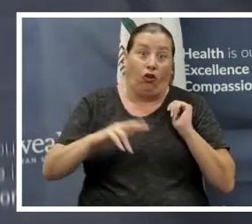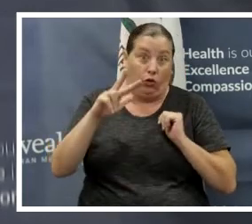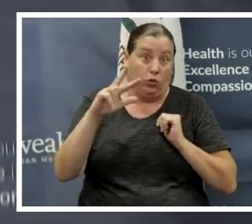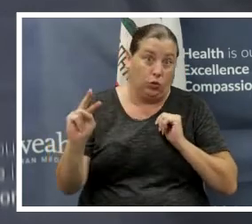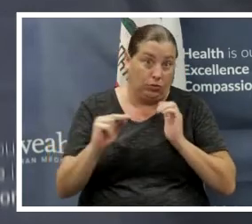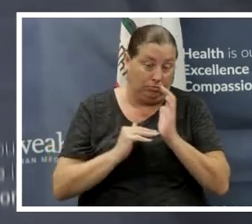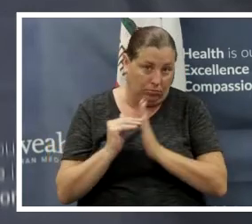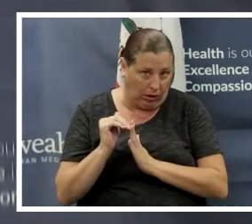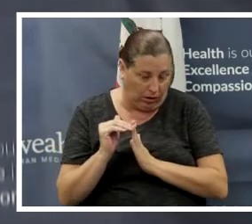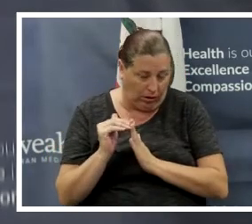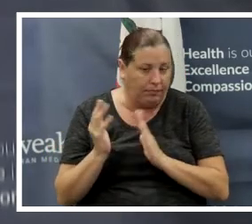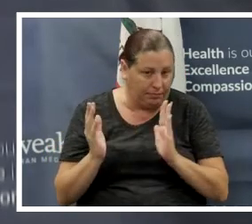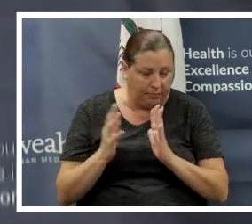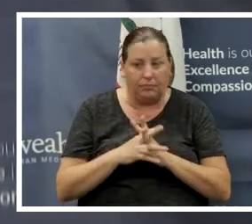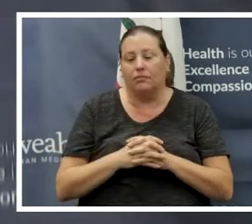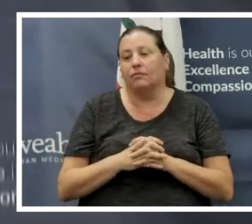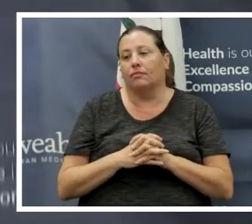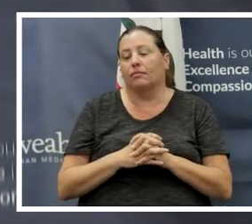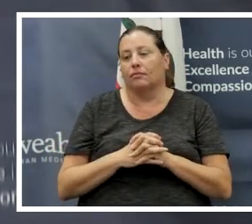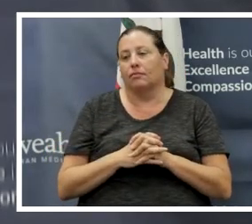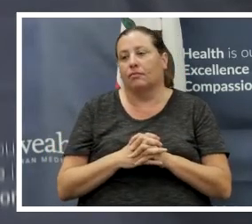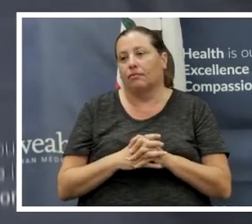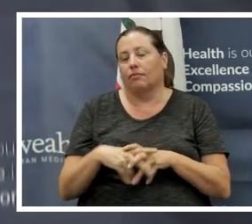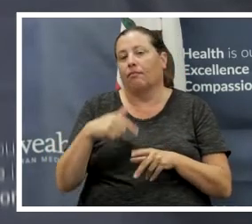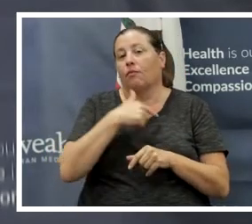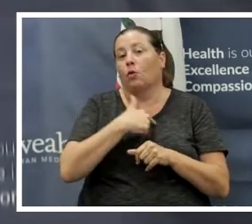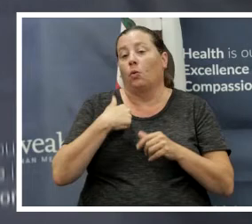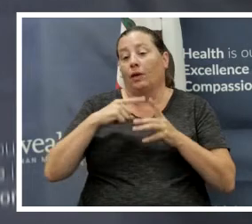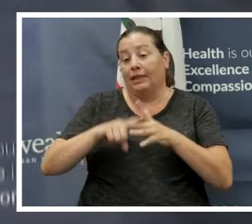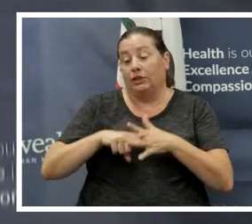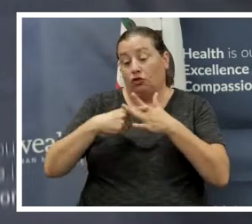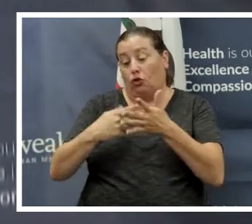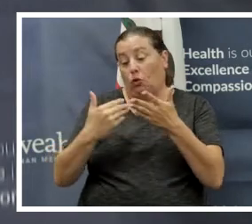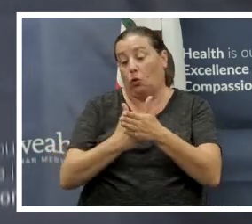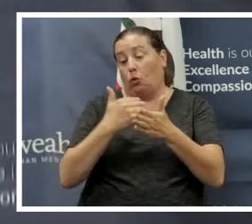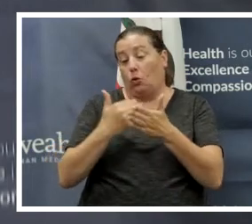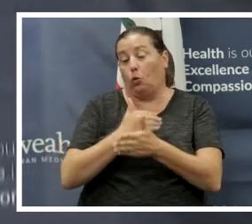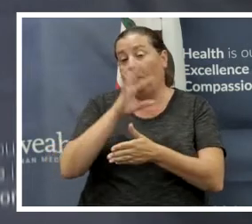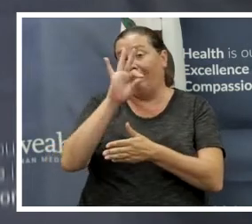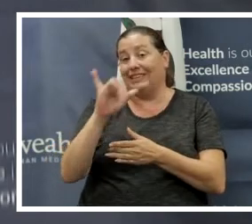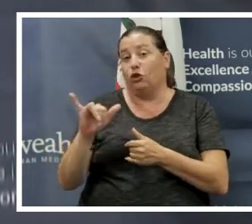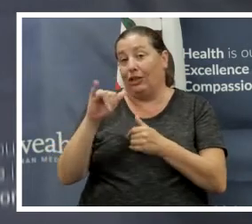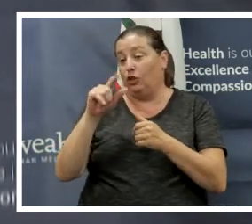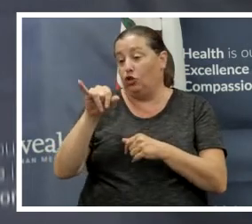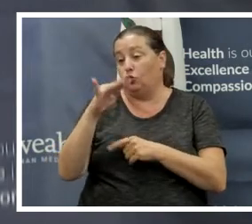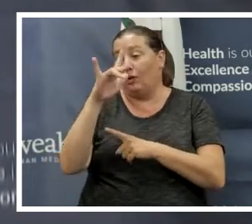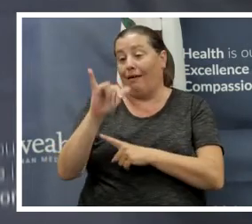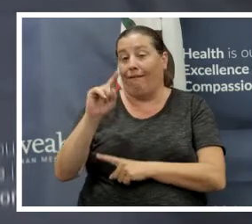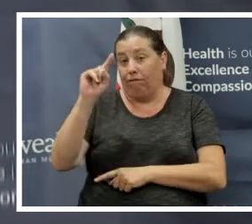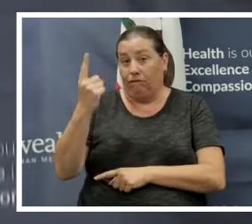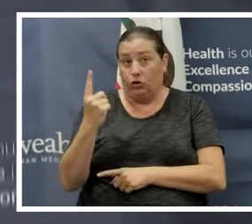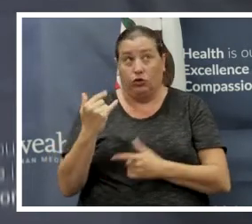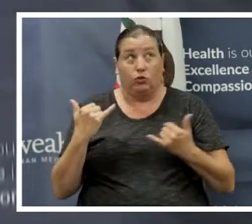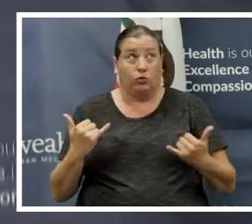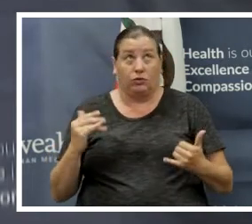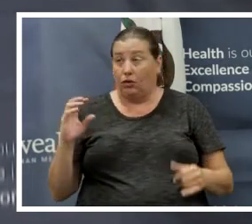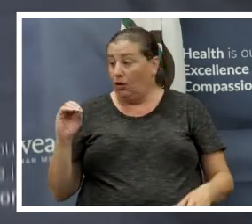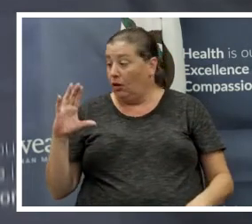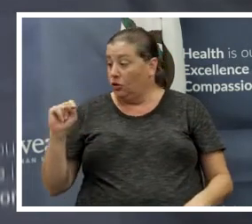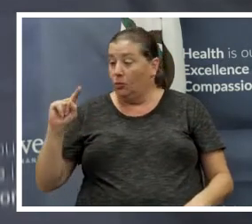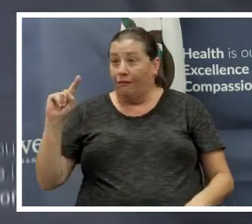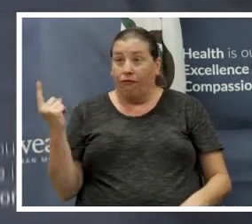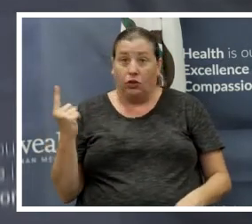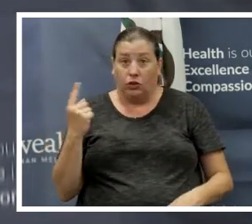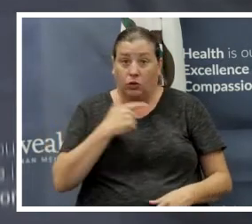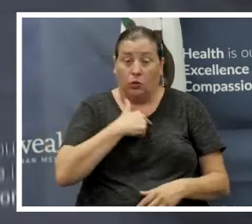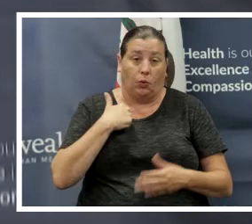for those funds. We started the new fiscal year on July 1, and obviously today's October 1. We don't